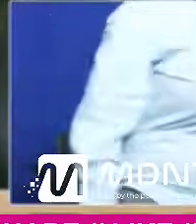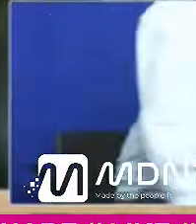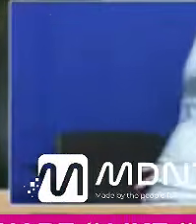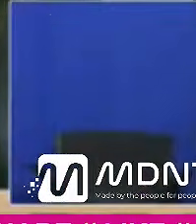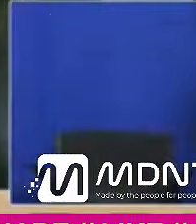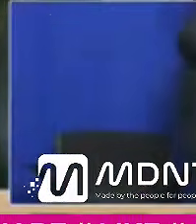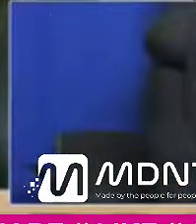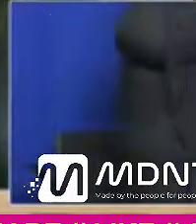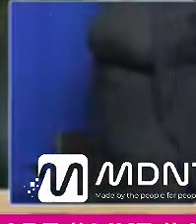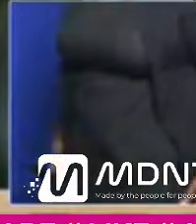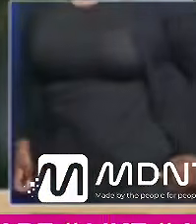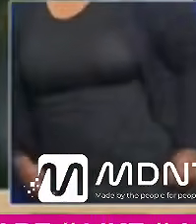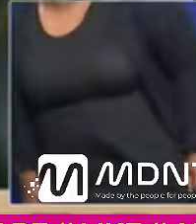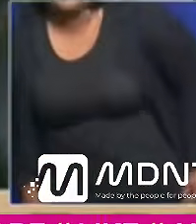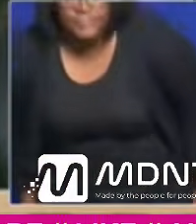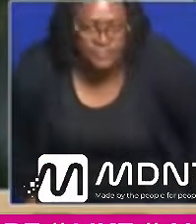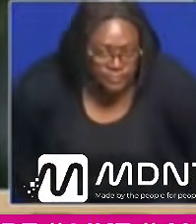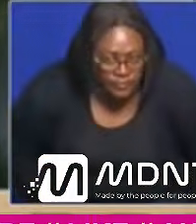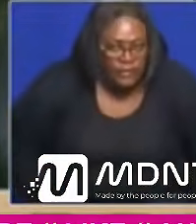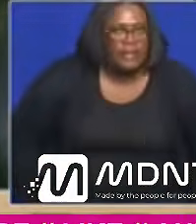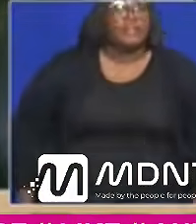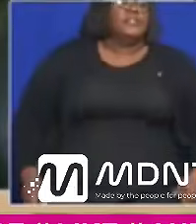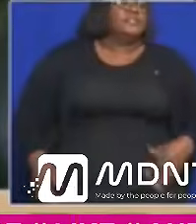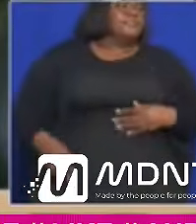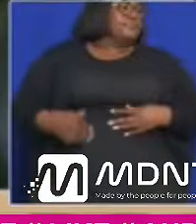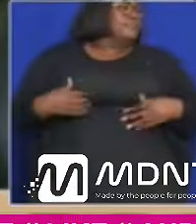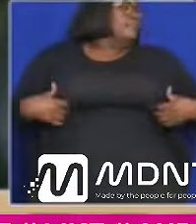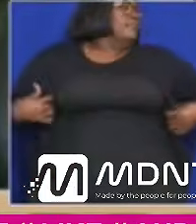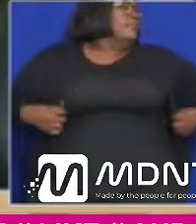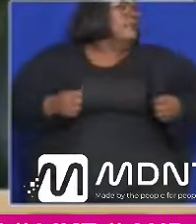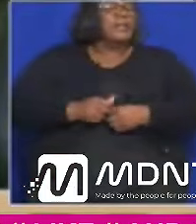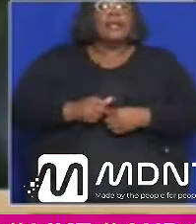lengthy letter is engaging with that. And